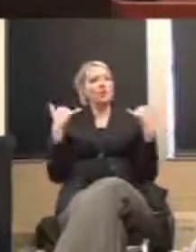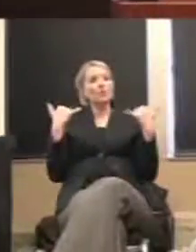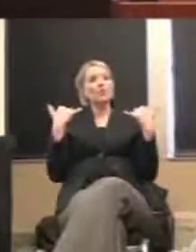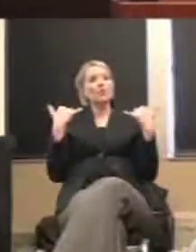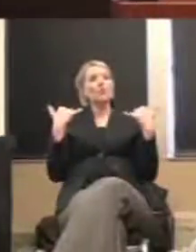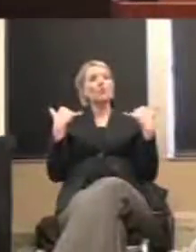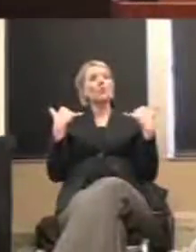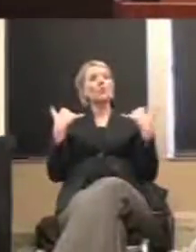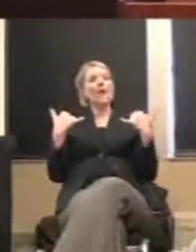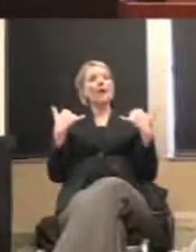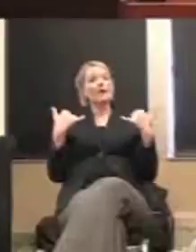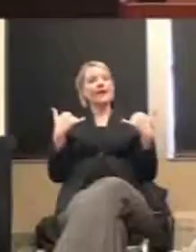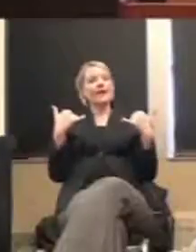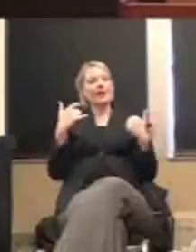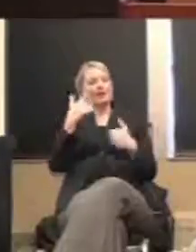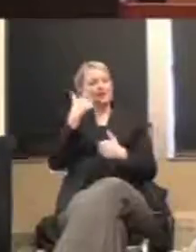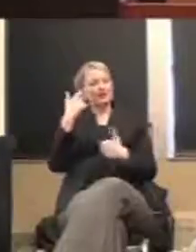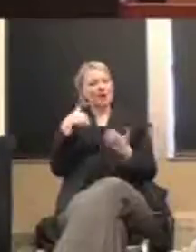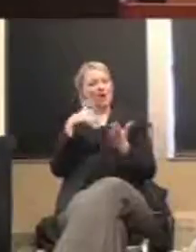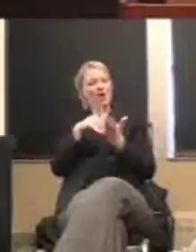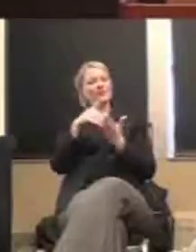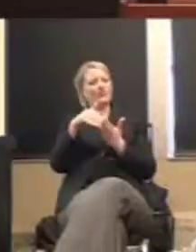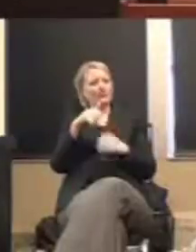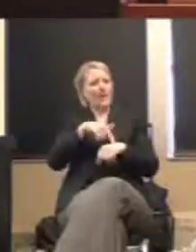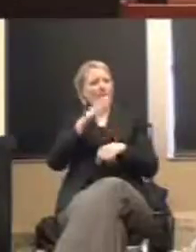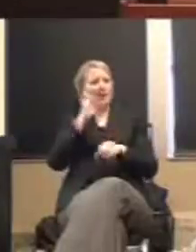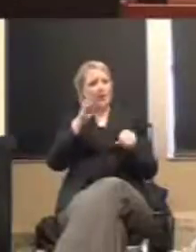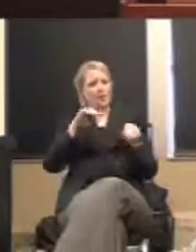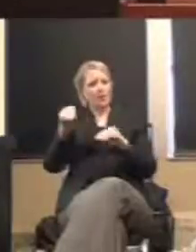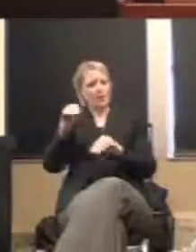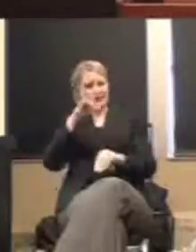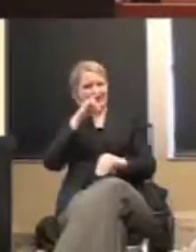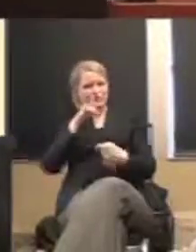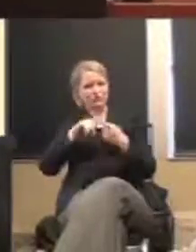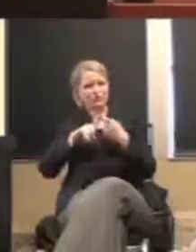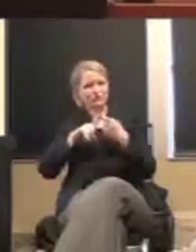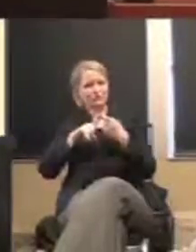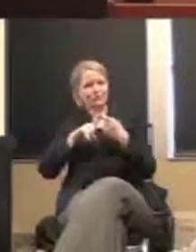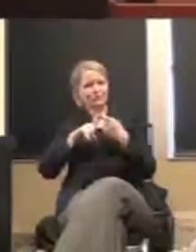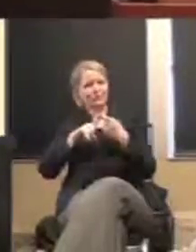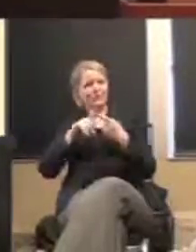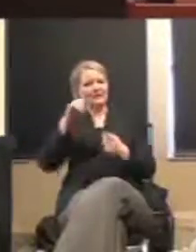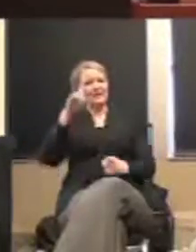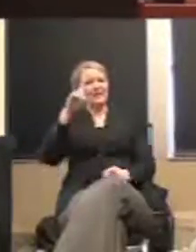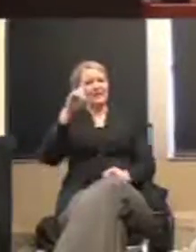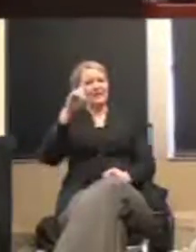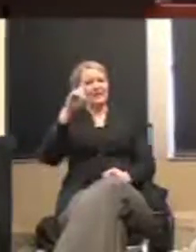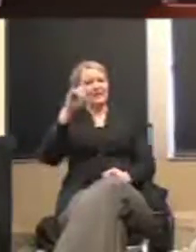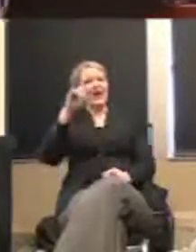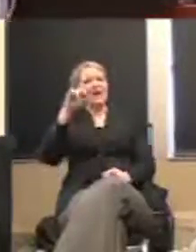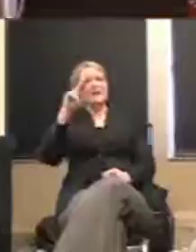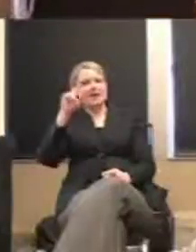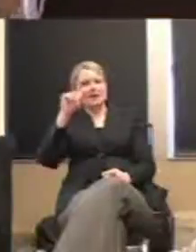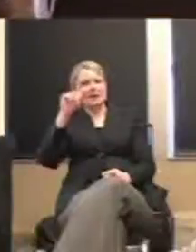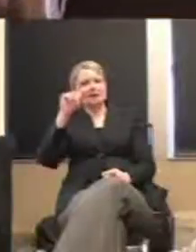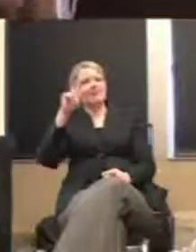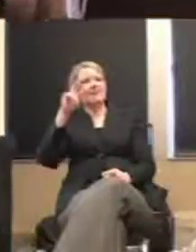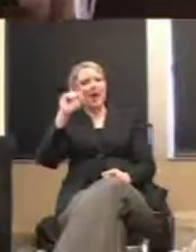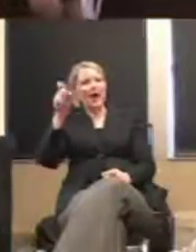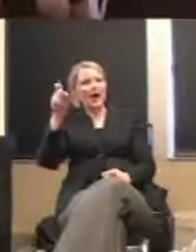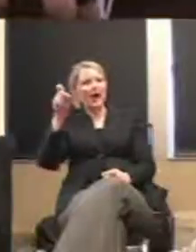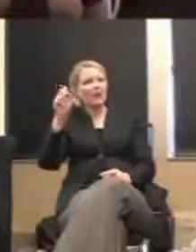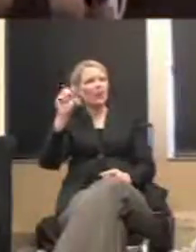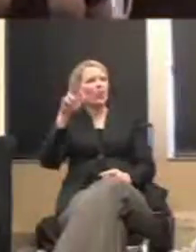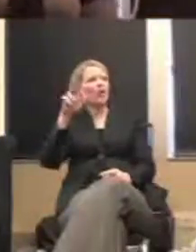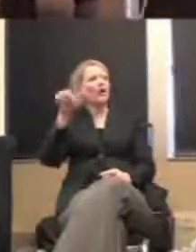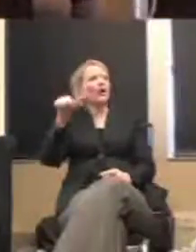where oftentimes they will move kids onto a Dynavox or some other sort of